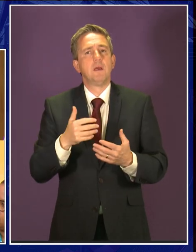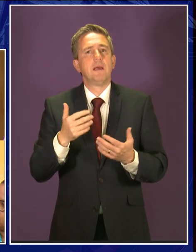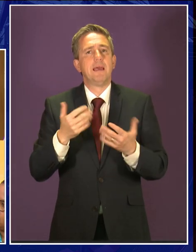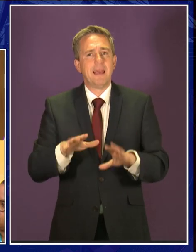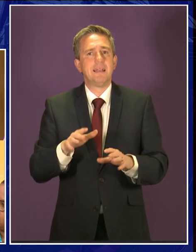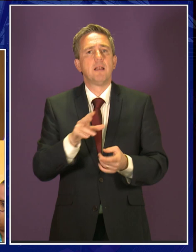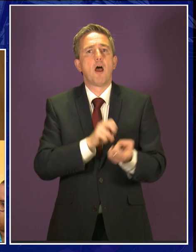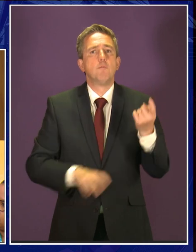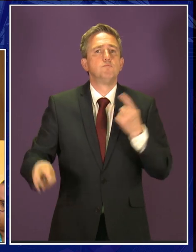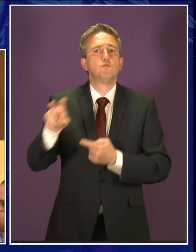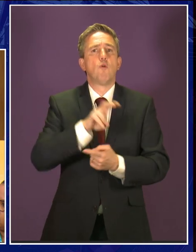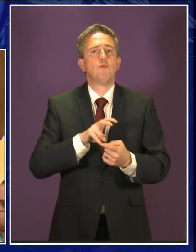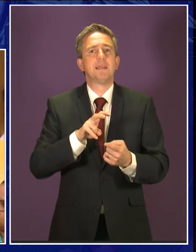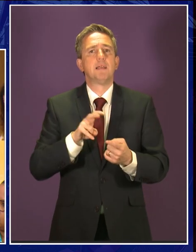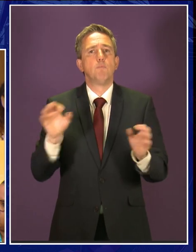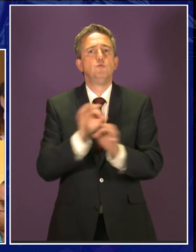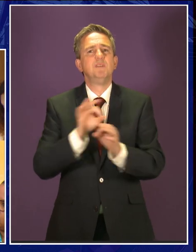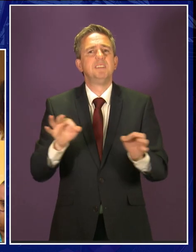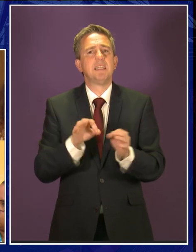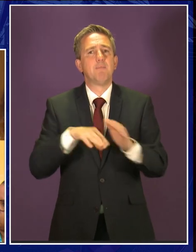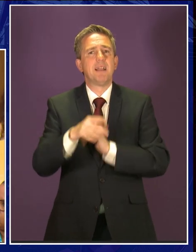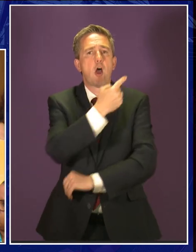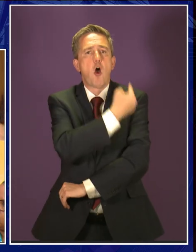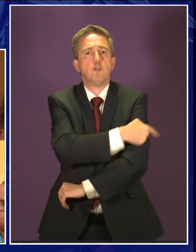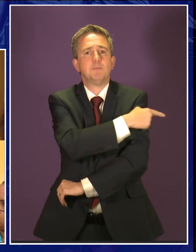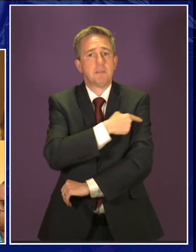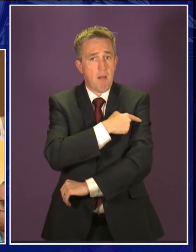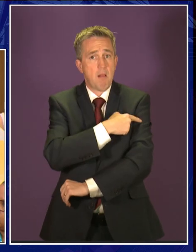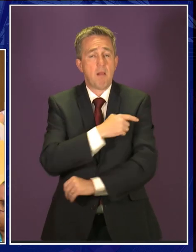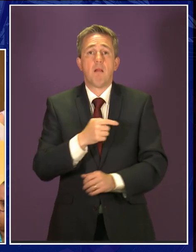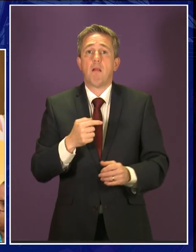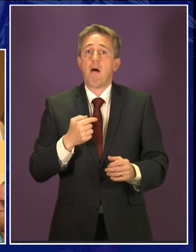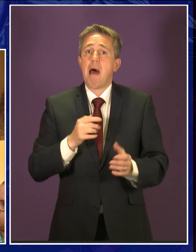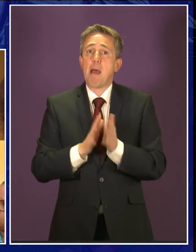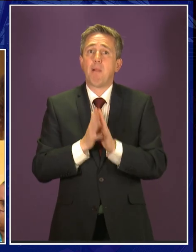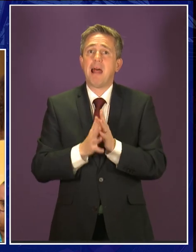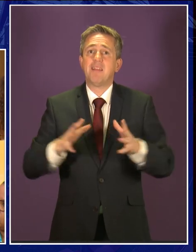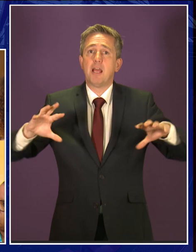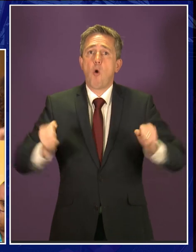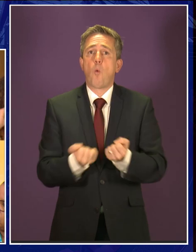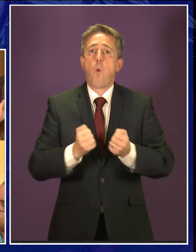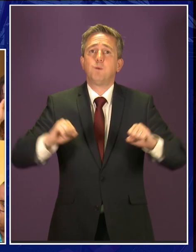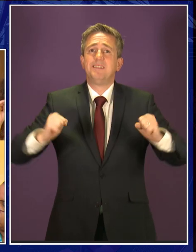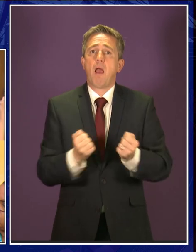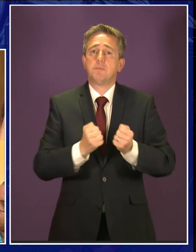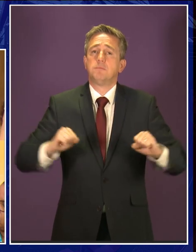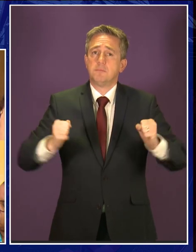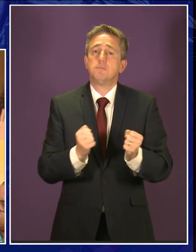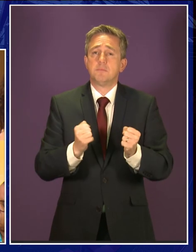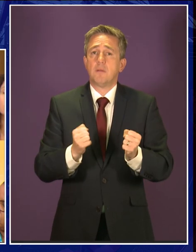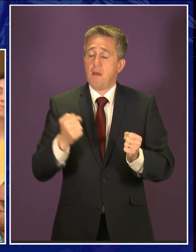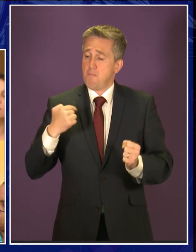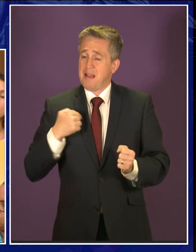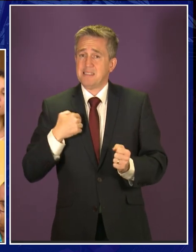a roving musician in a hospital. I play the accordion, and together with two other musician friends of mine,